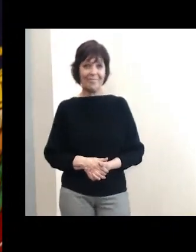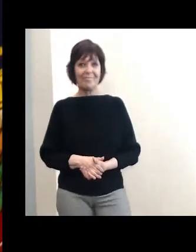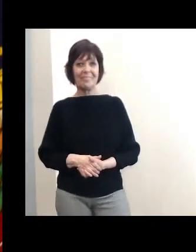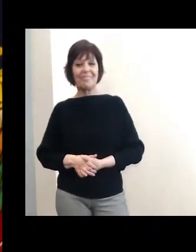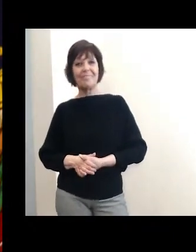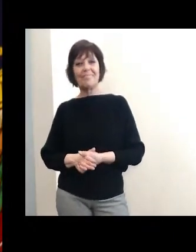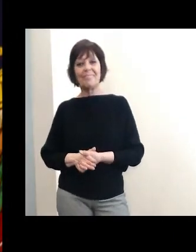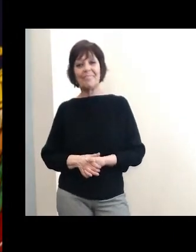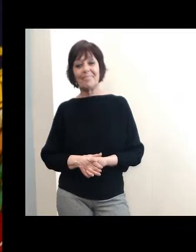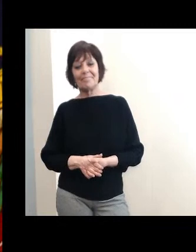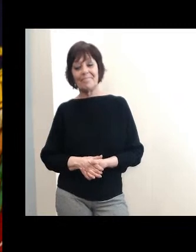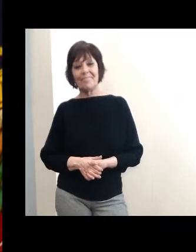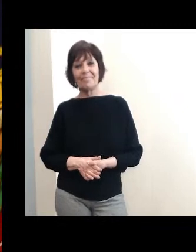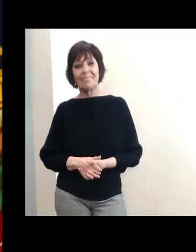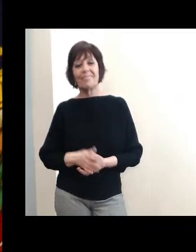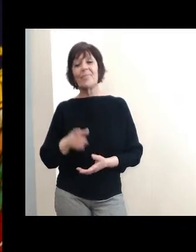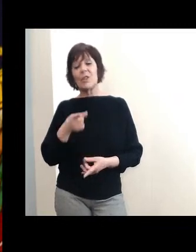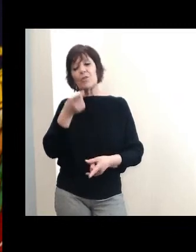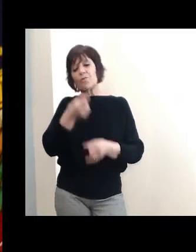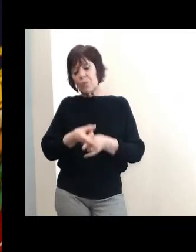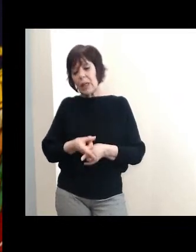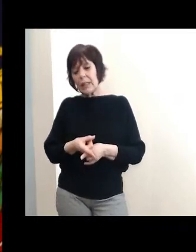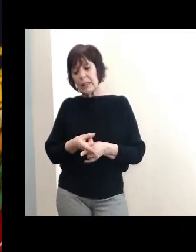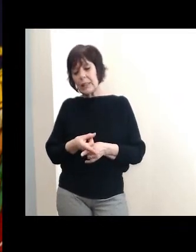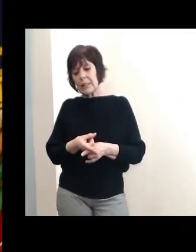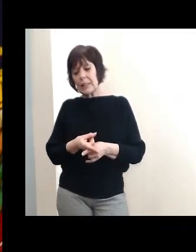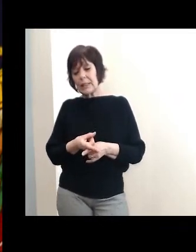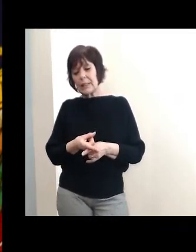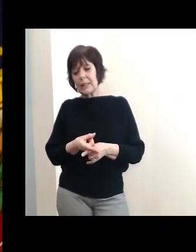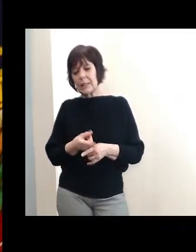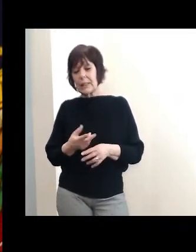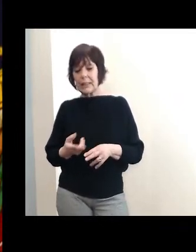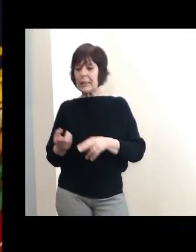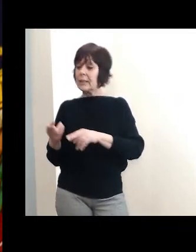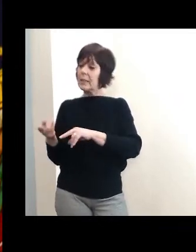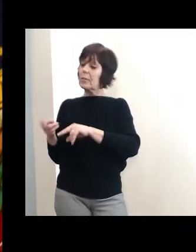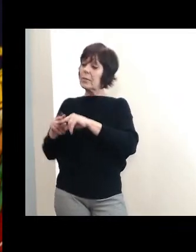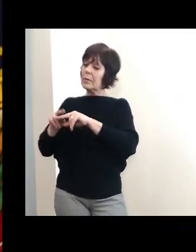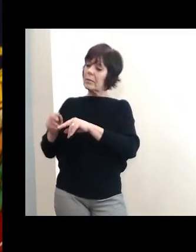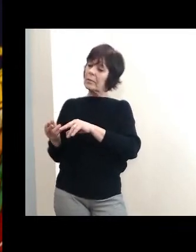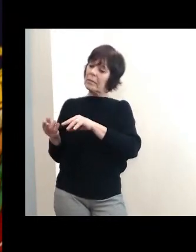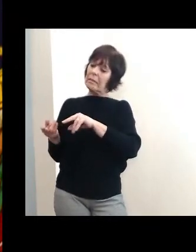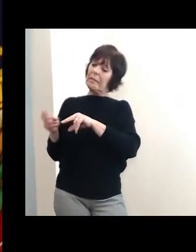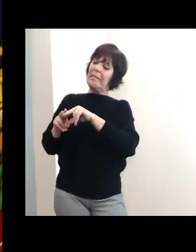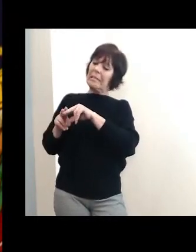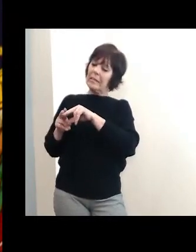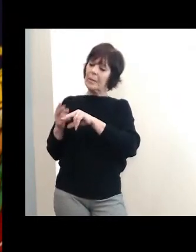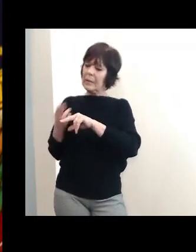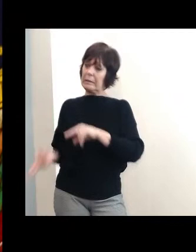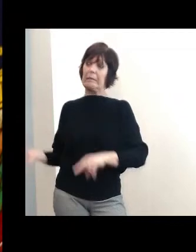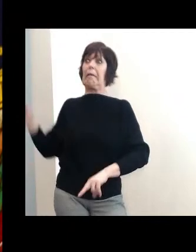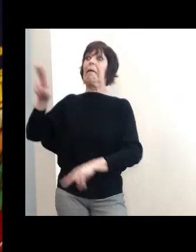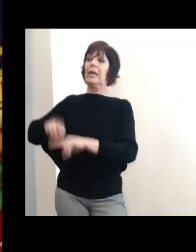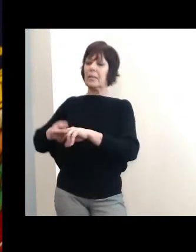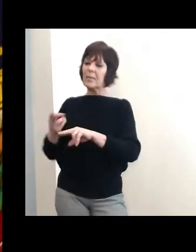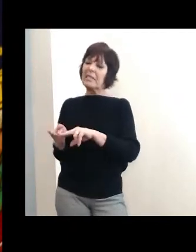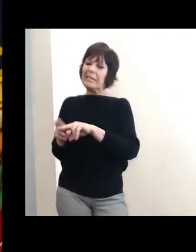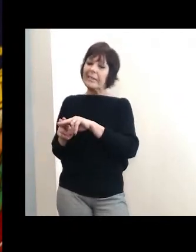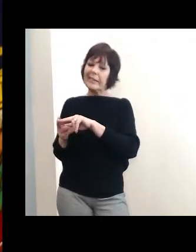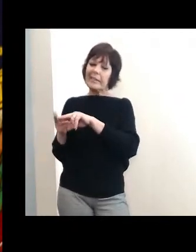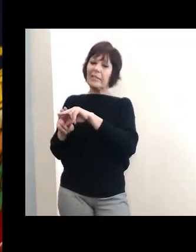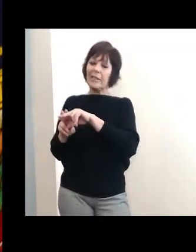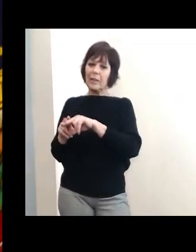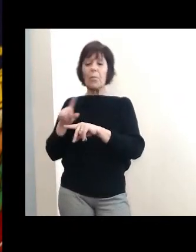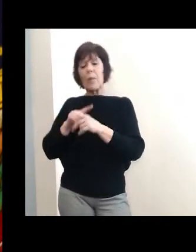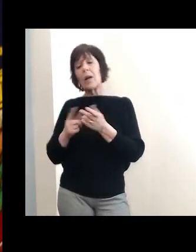out. And you are right, the increases we have not been huge. They've been incremental. But we've been told there is going to